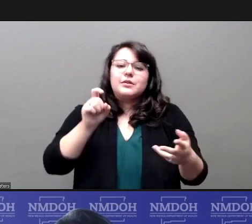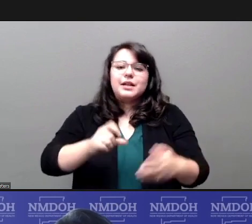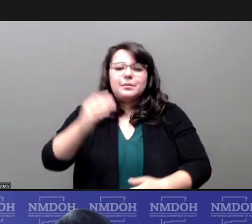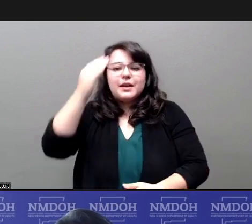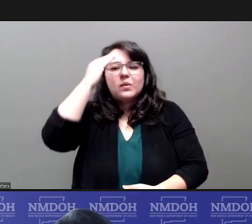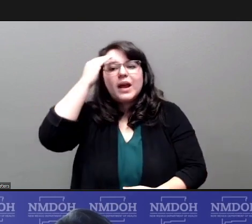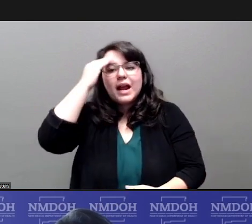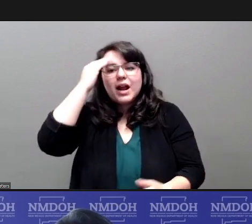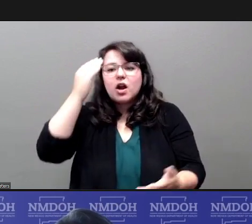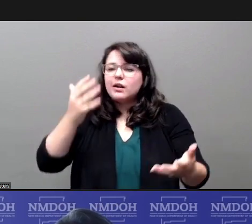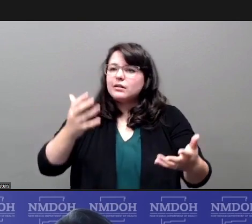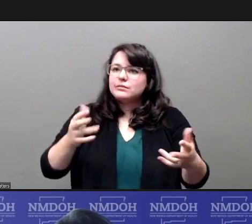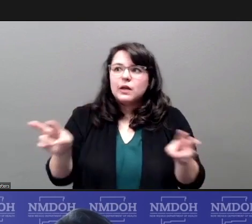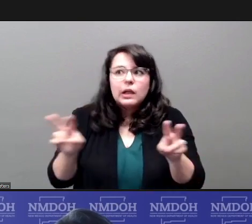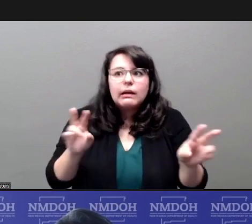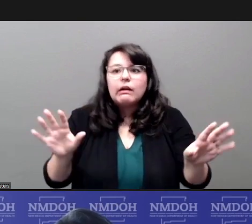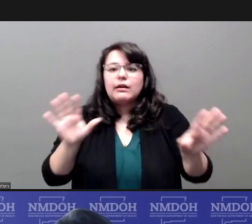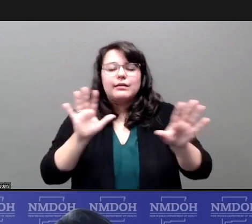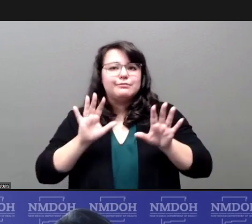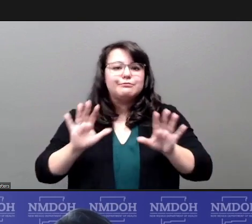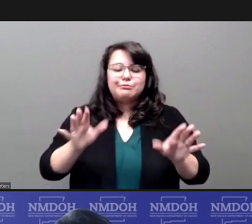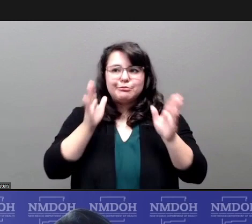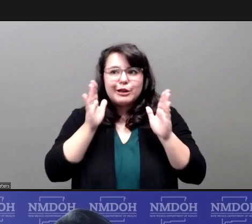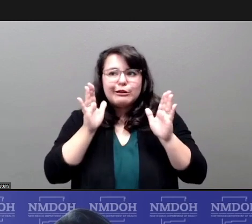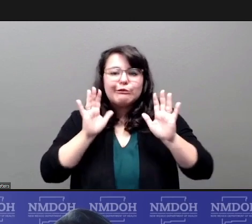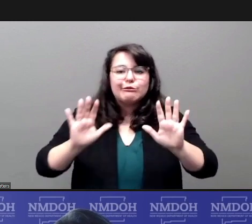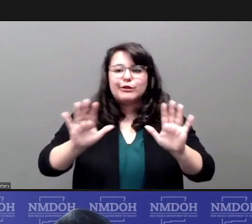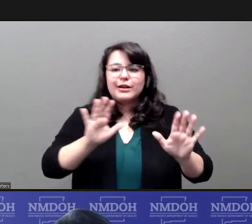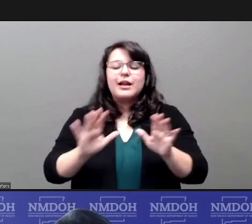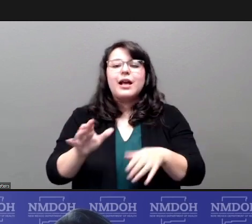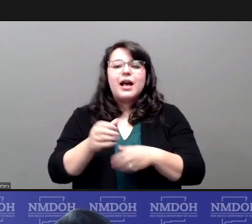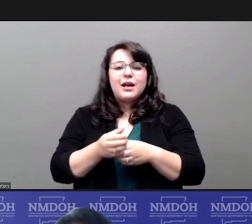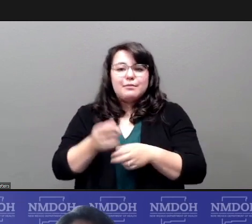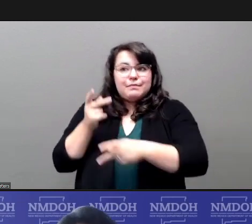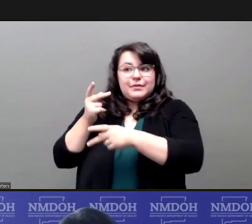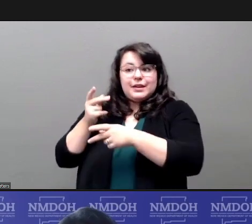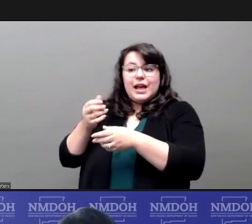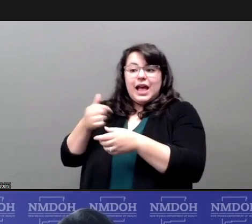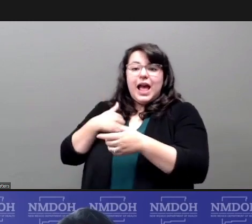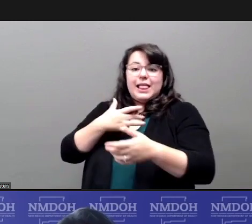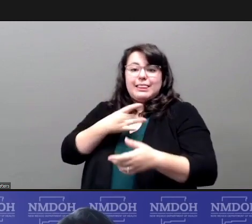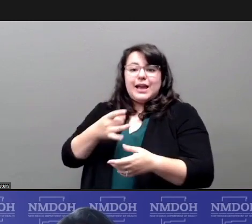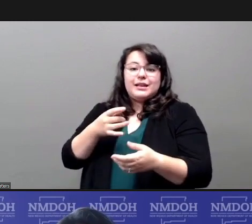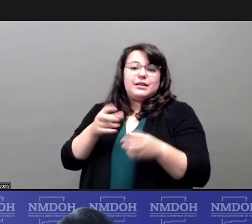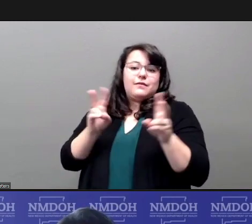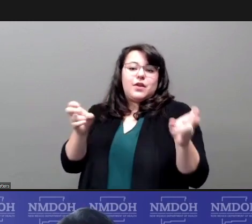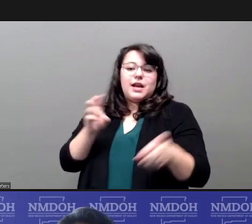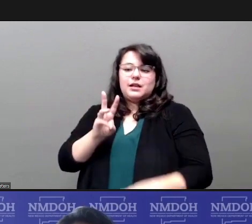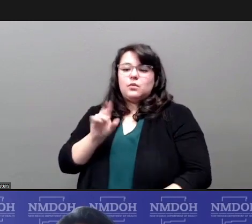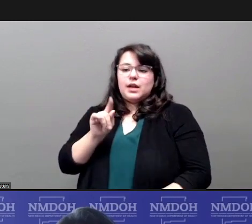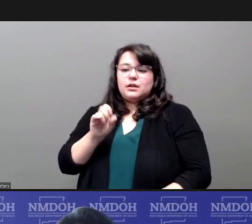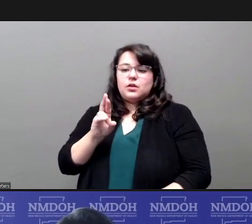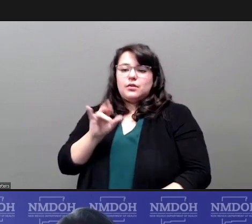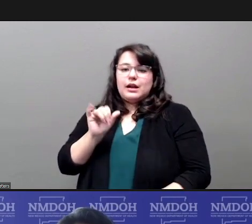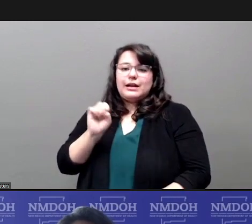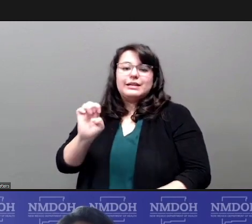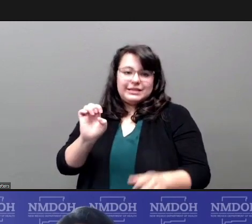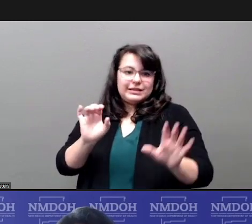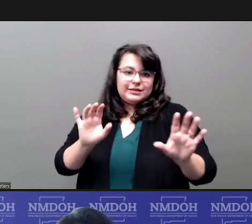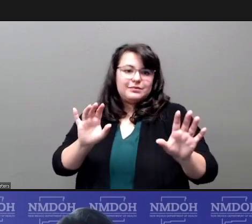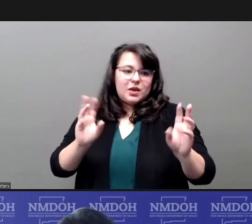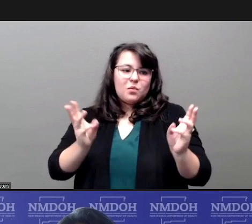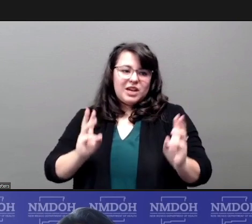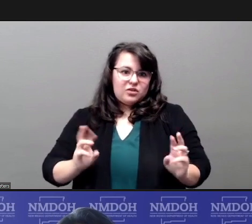alert, and stock up at home. I like the phrase winterize in terms of vaccines, masks,